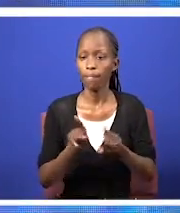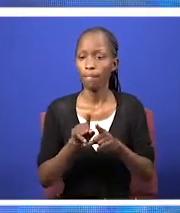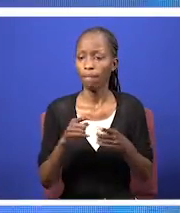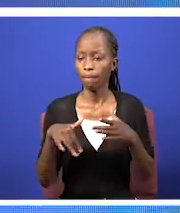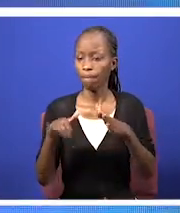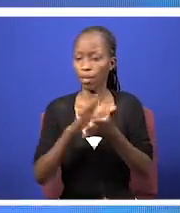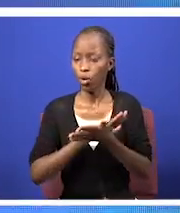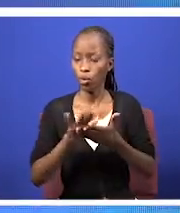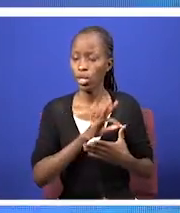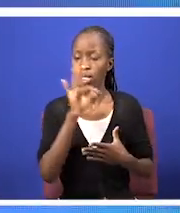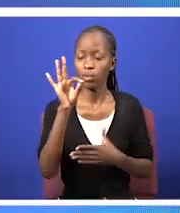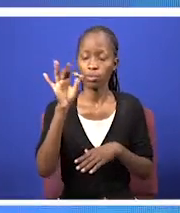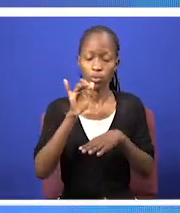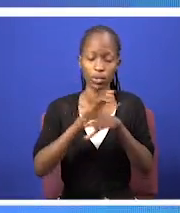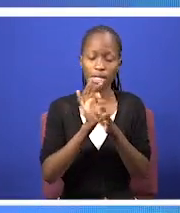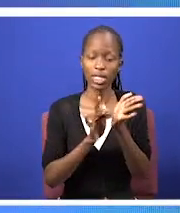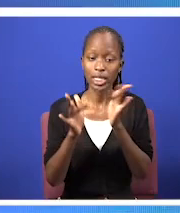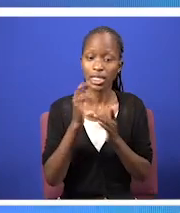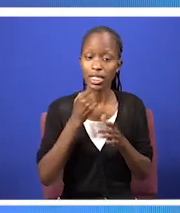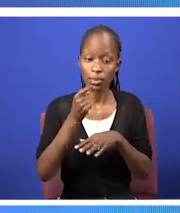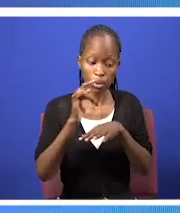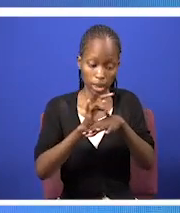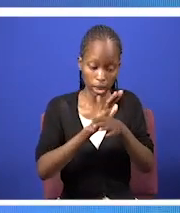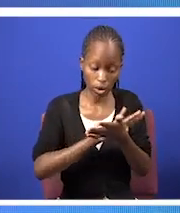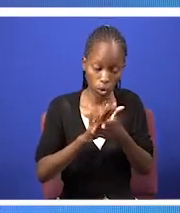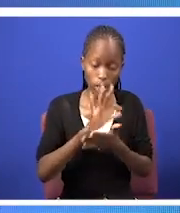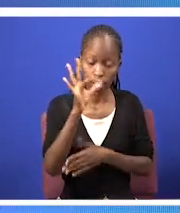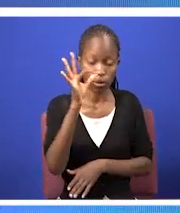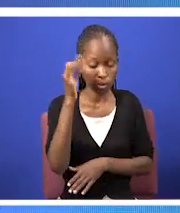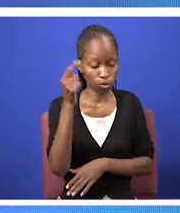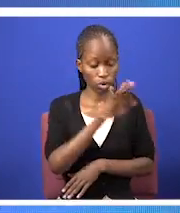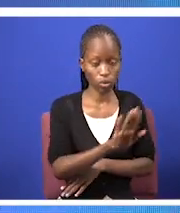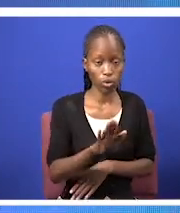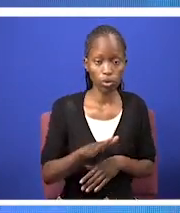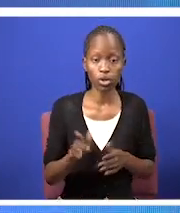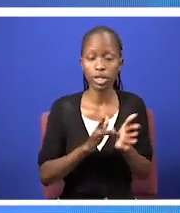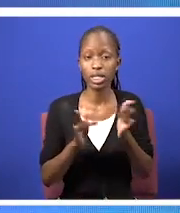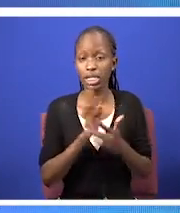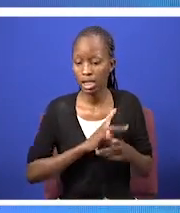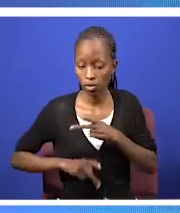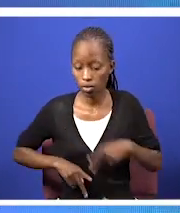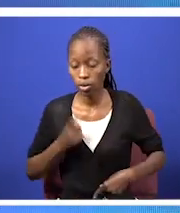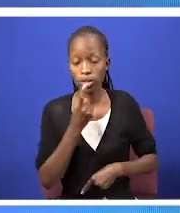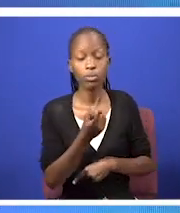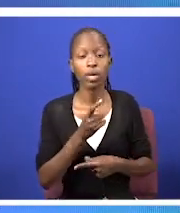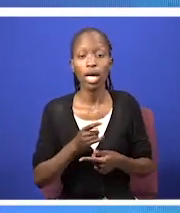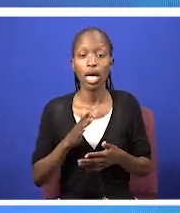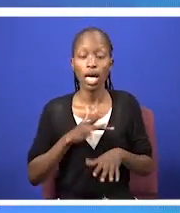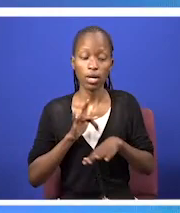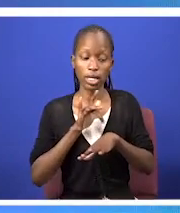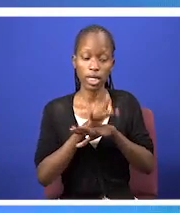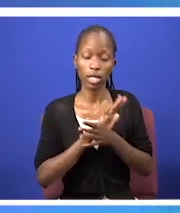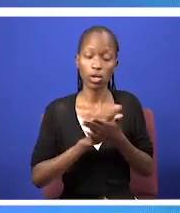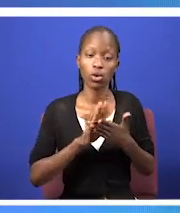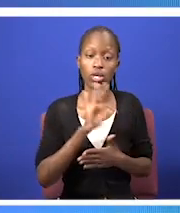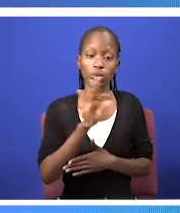of God was sent. Jesus said, I will send him to you. Jesus, the King of Kings and Lord of Lords, says, I will send